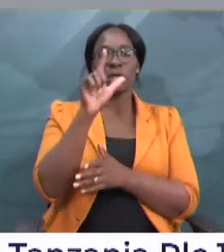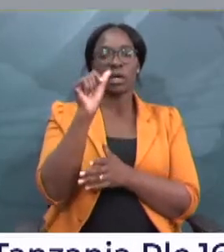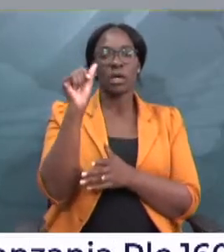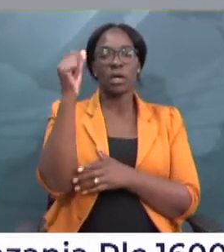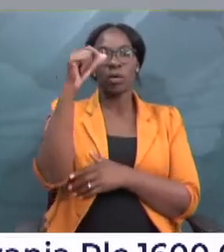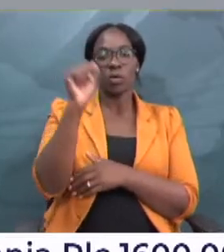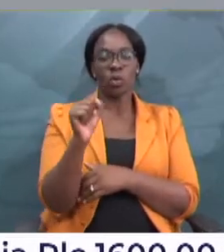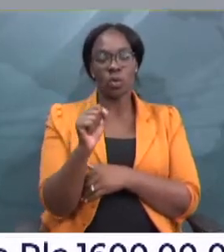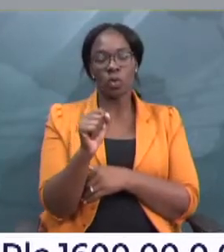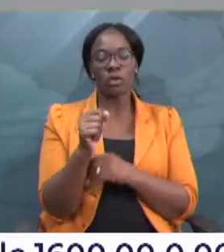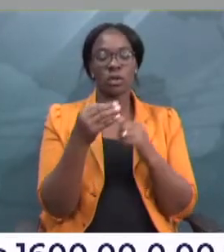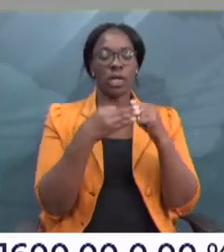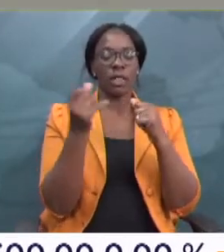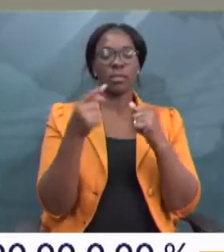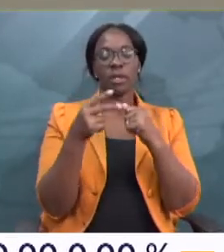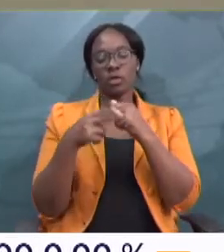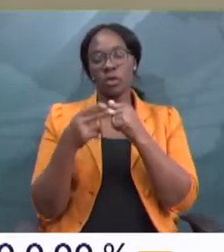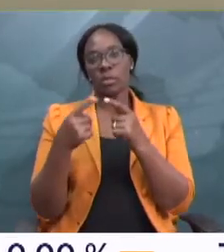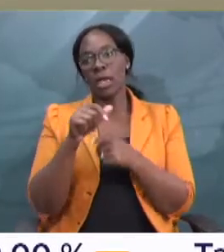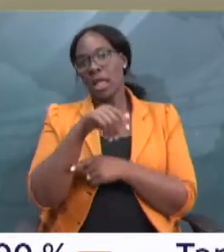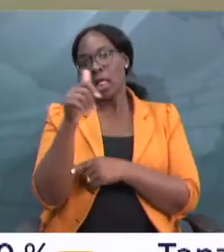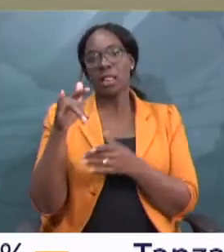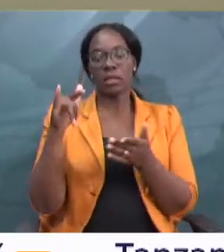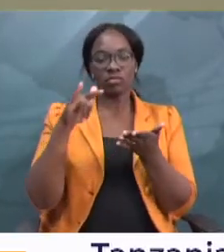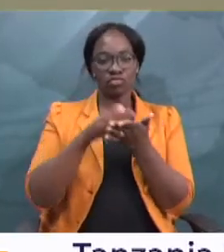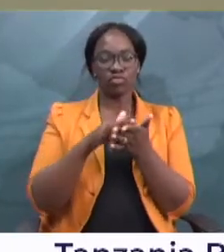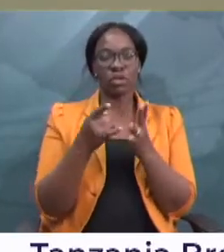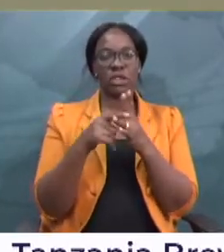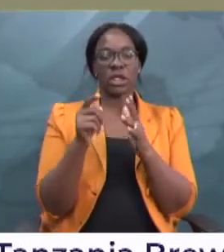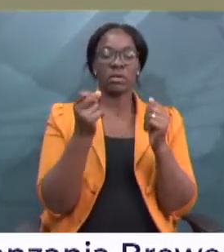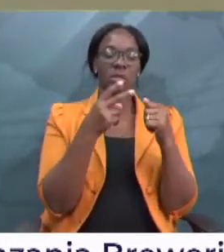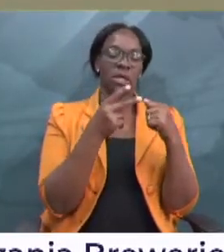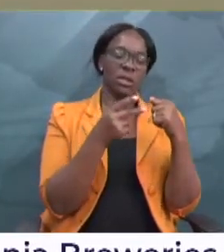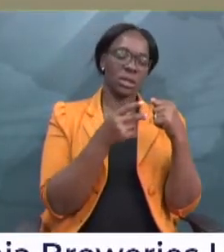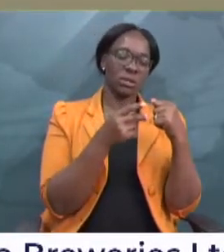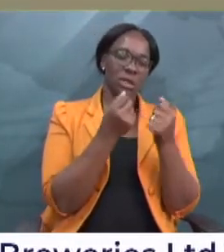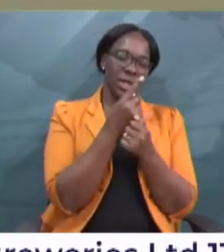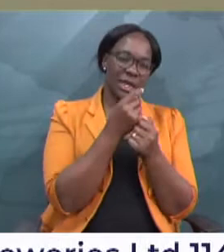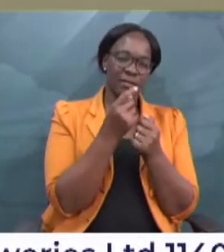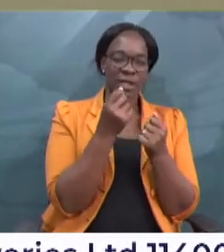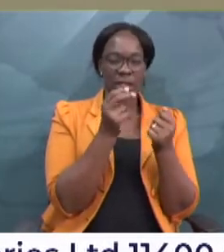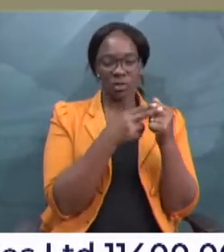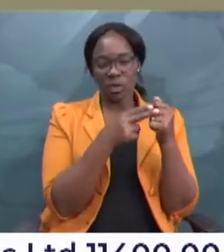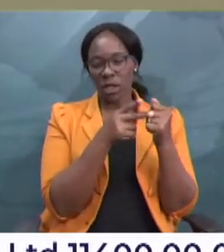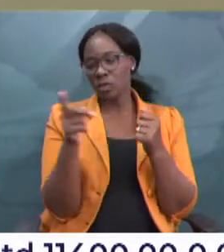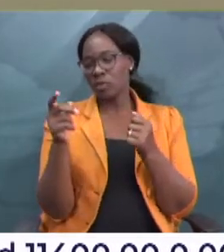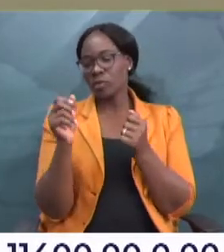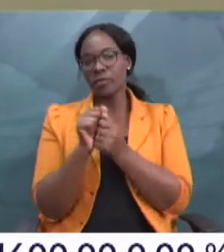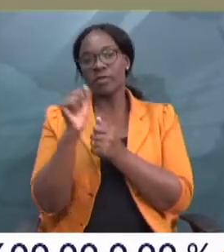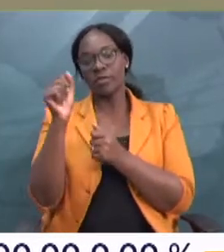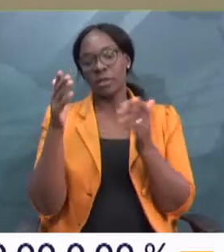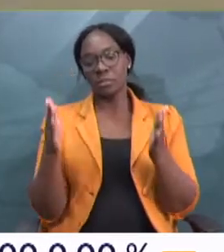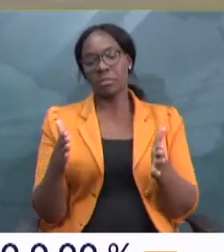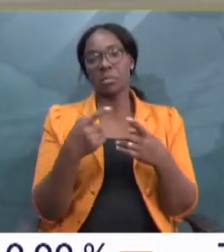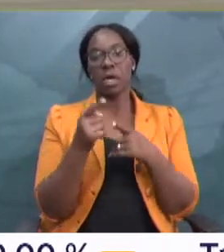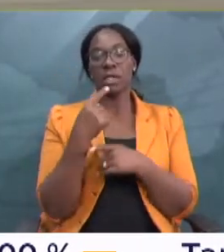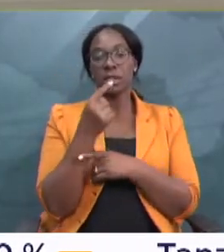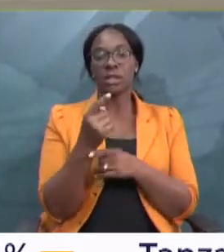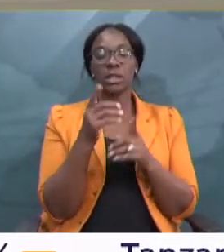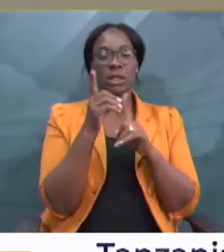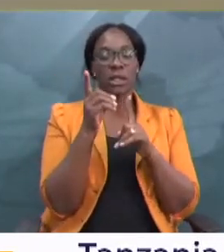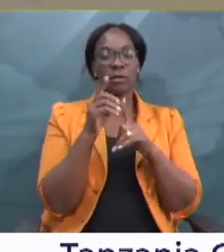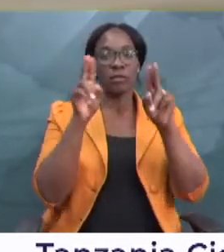8th of July, while other airports would resume operations between July 11th and July 15th. He, however, said the date